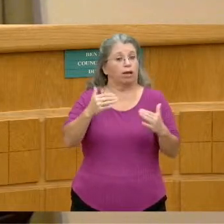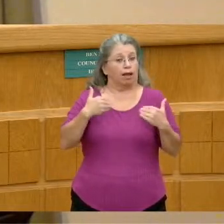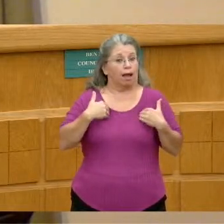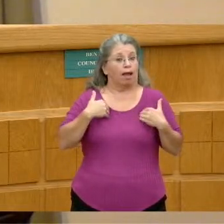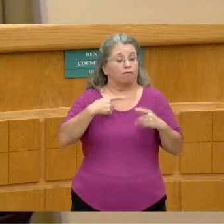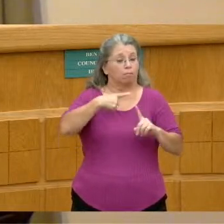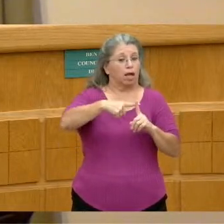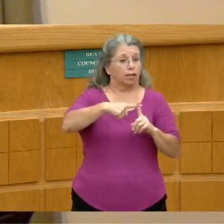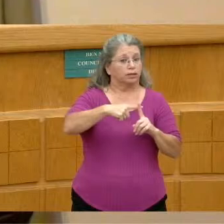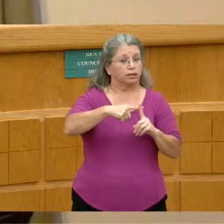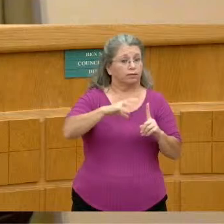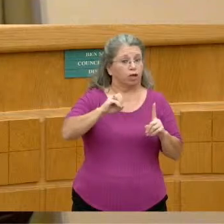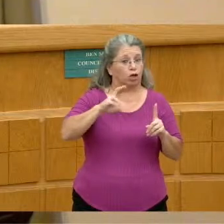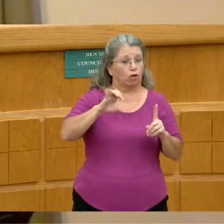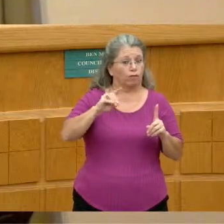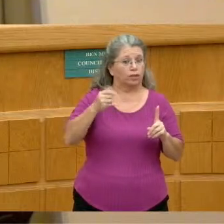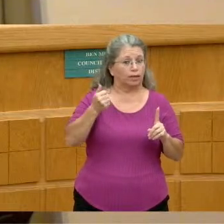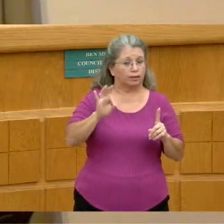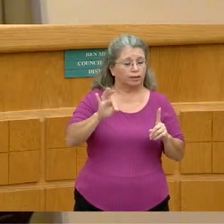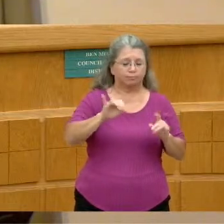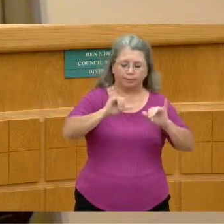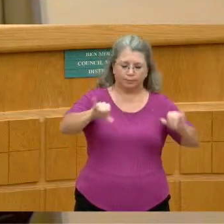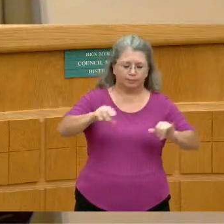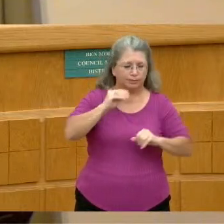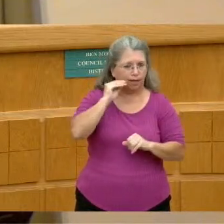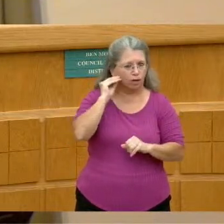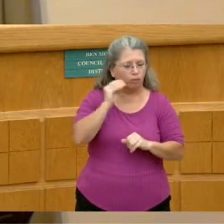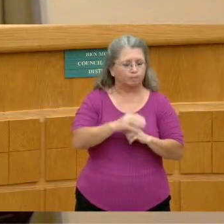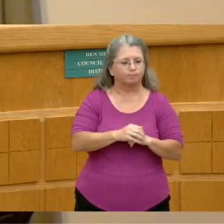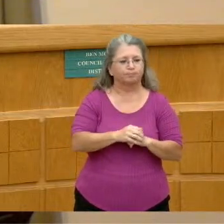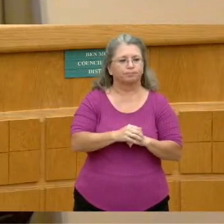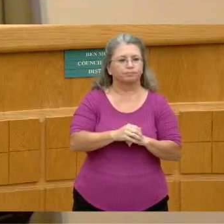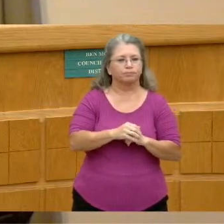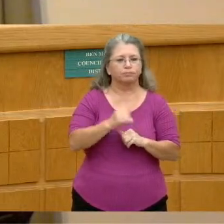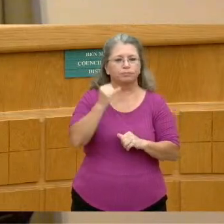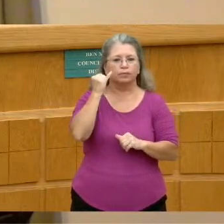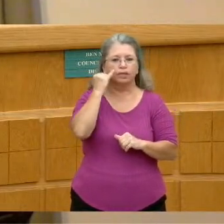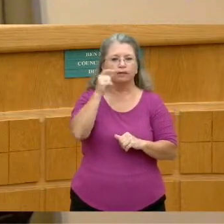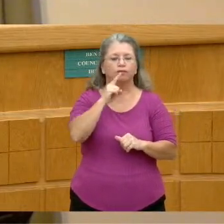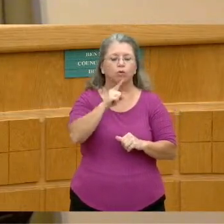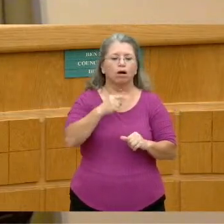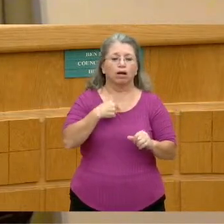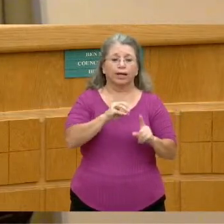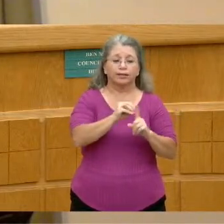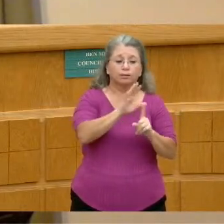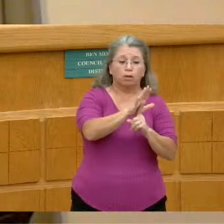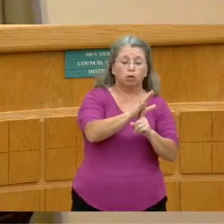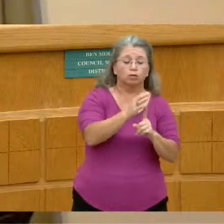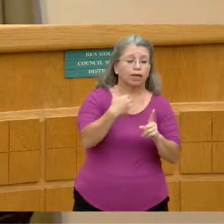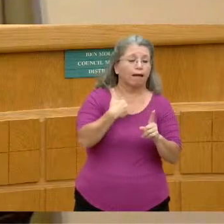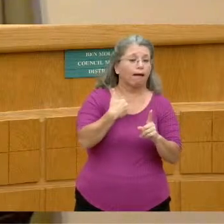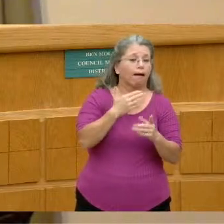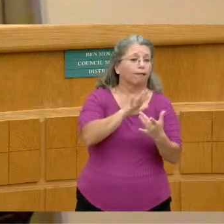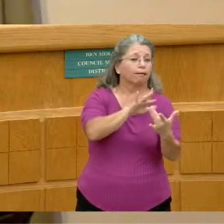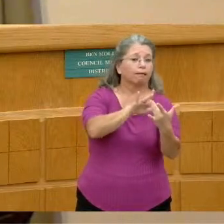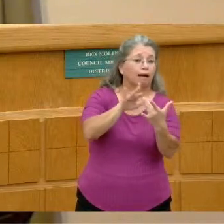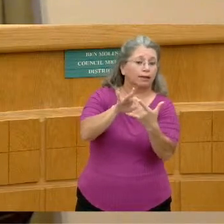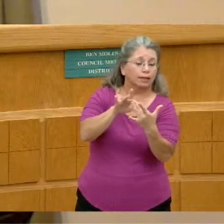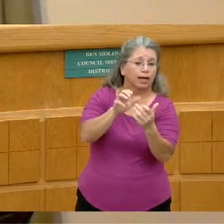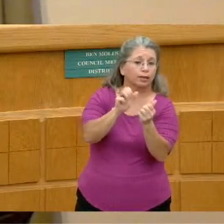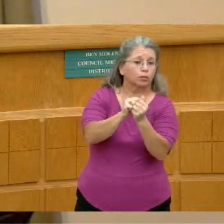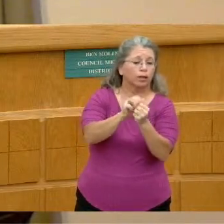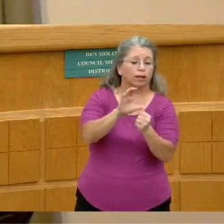stay home. If you were exposed or what we call a contact to a positive